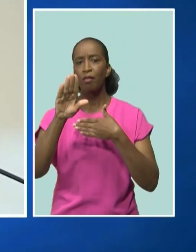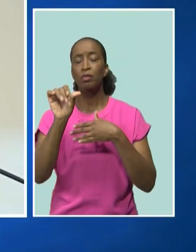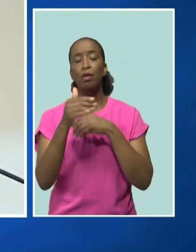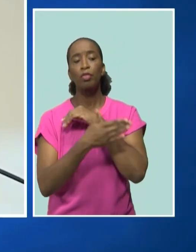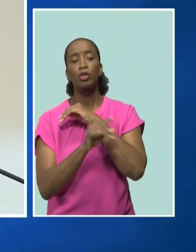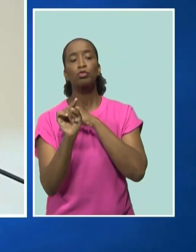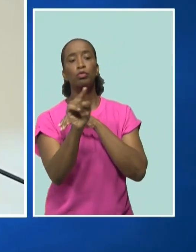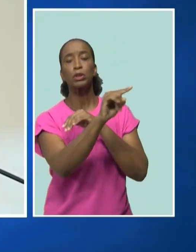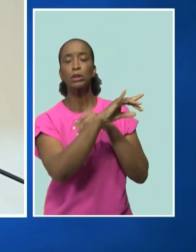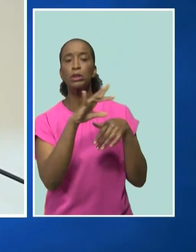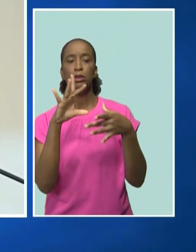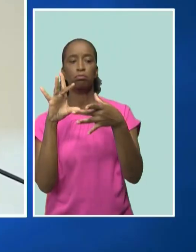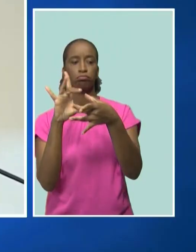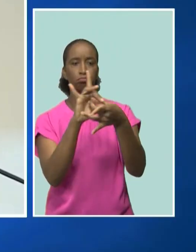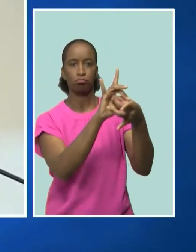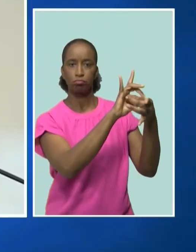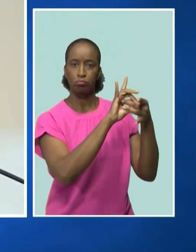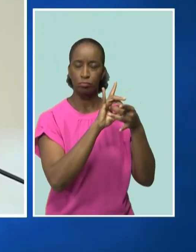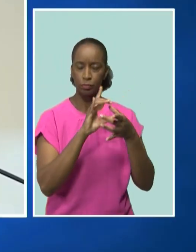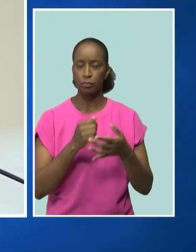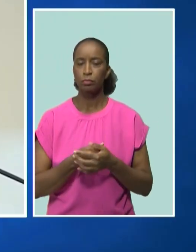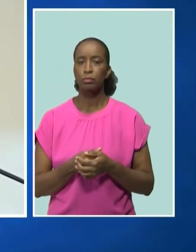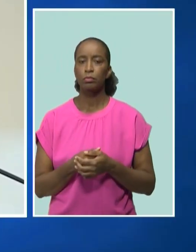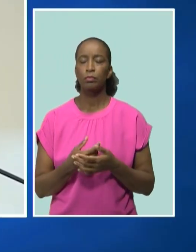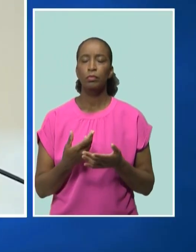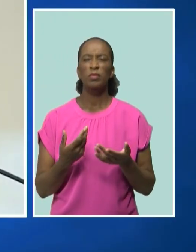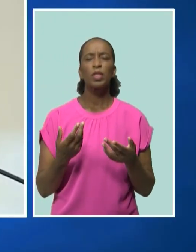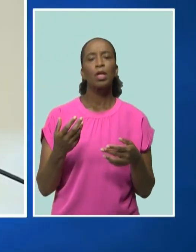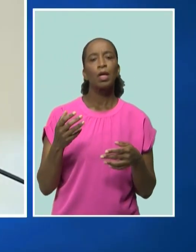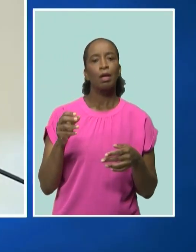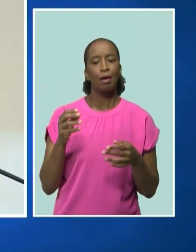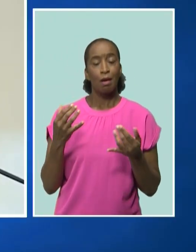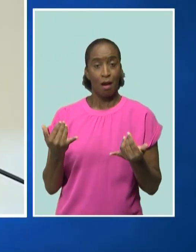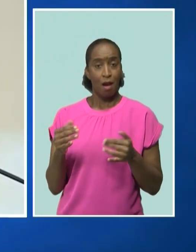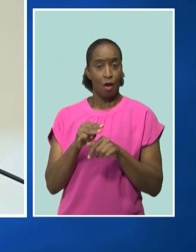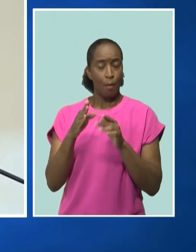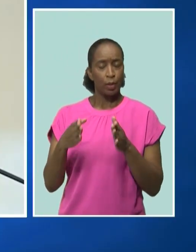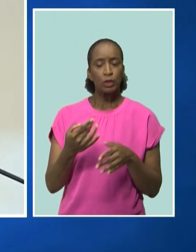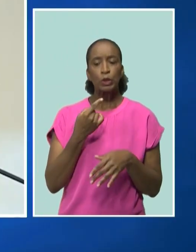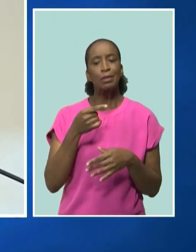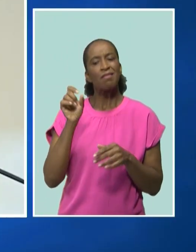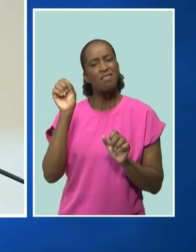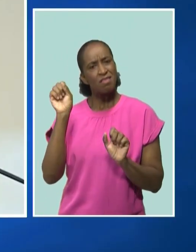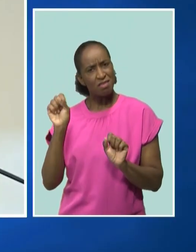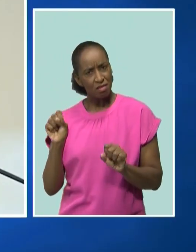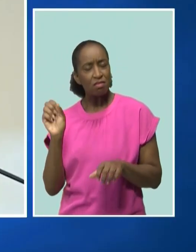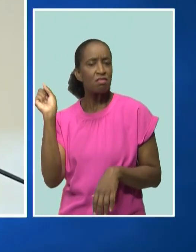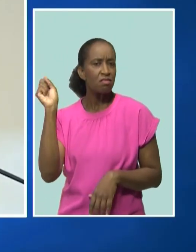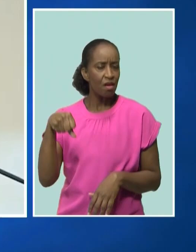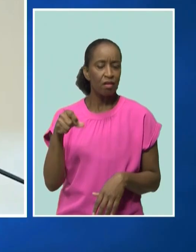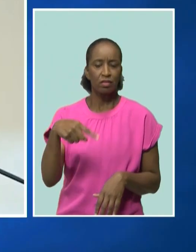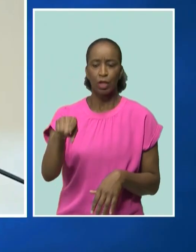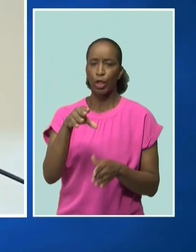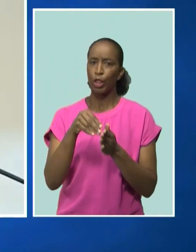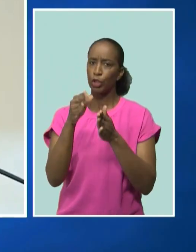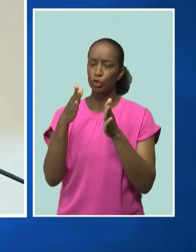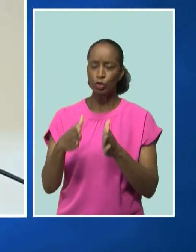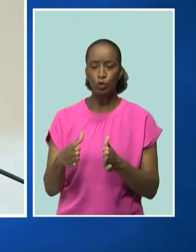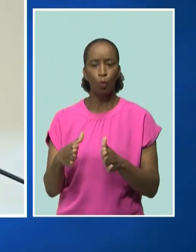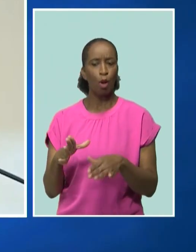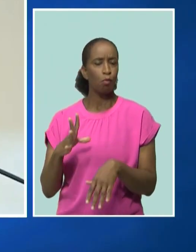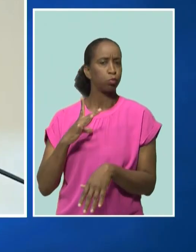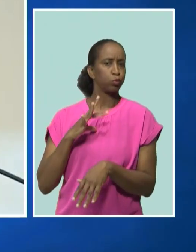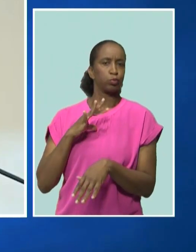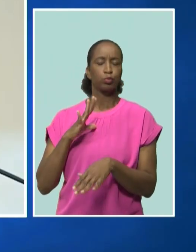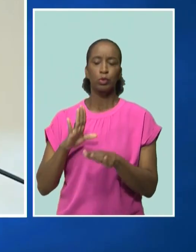has always said, yes, we're developing great students. Yes, we're developing brilliant students. But